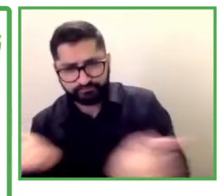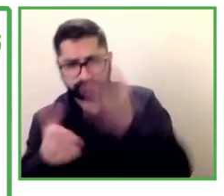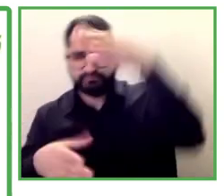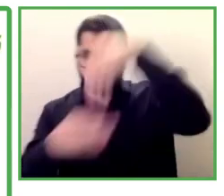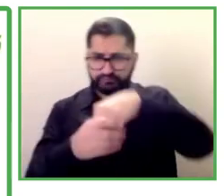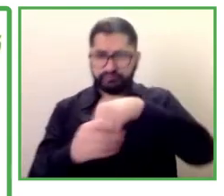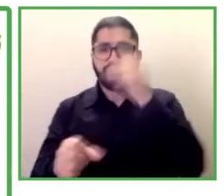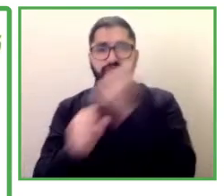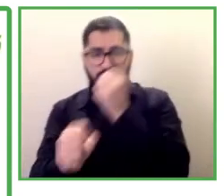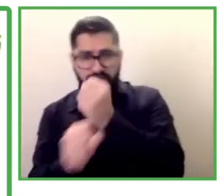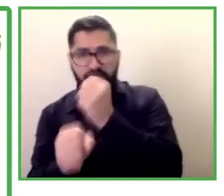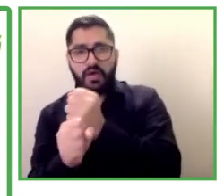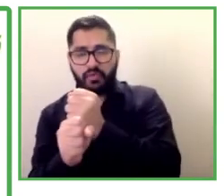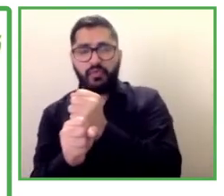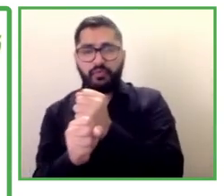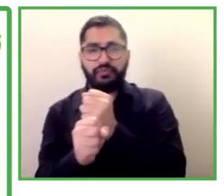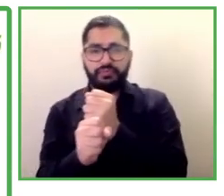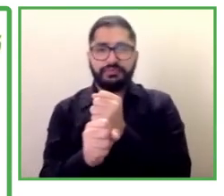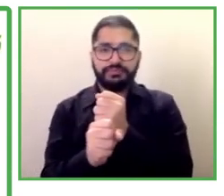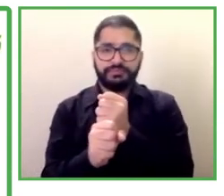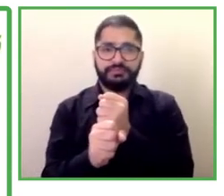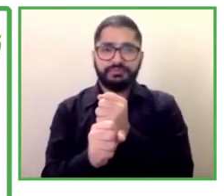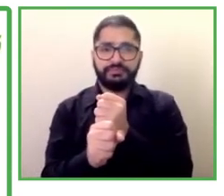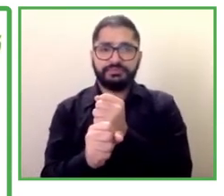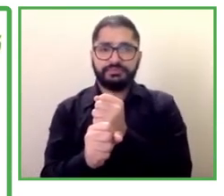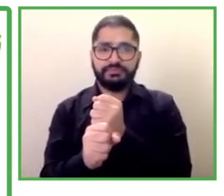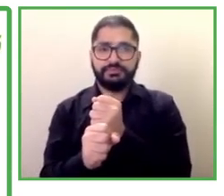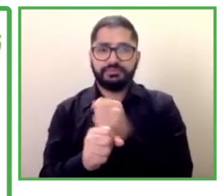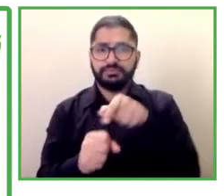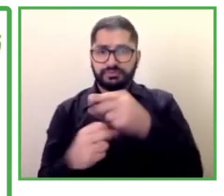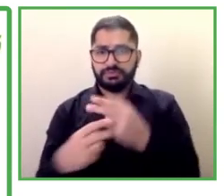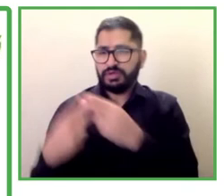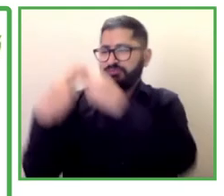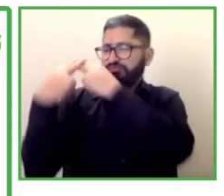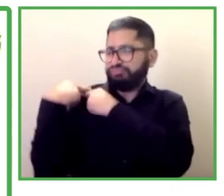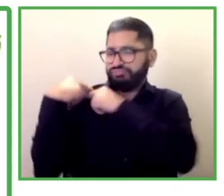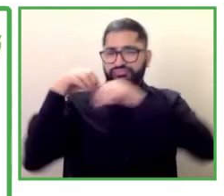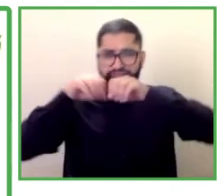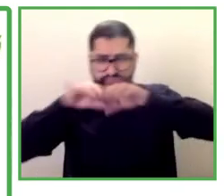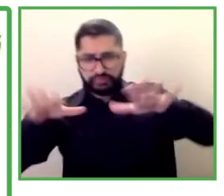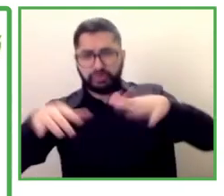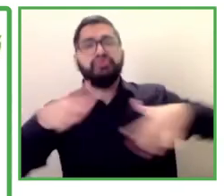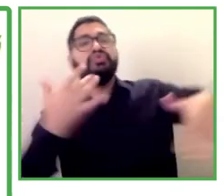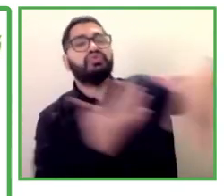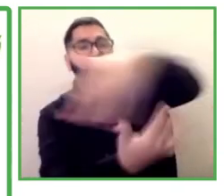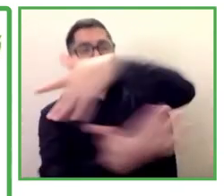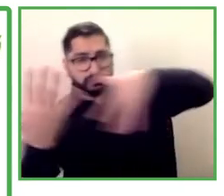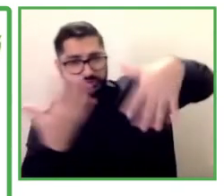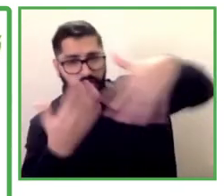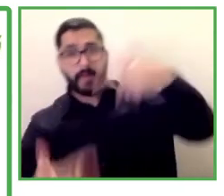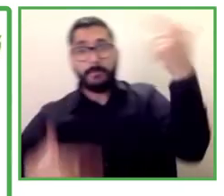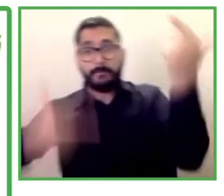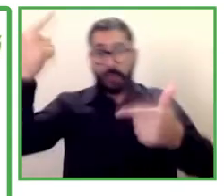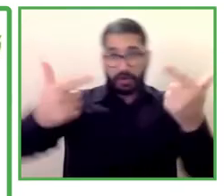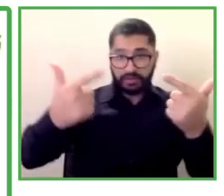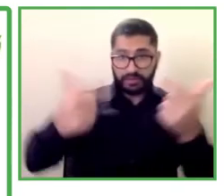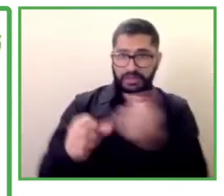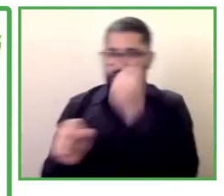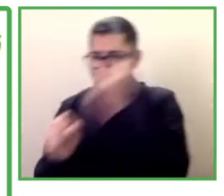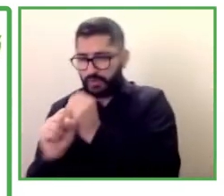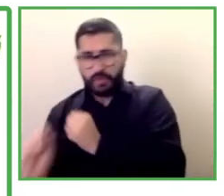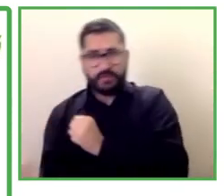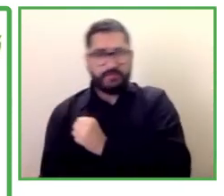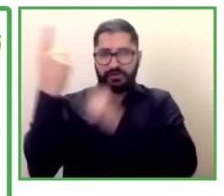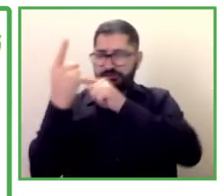We have been trying to foster public hiring, and that is socially responsible as well. So in this policy, we have been trying to work specifically